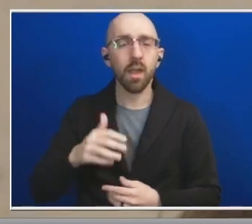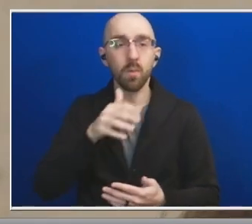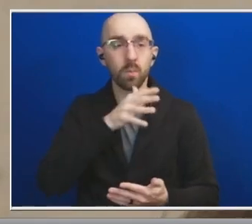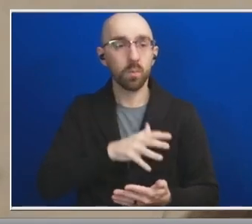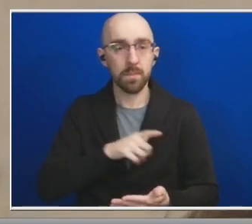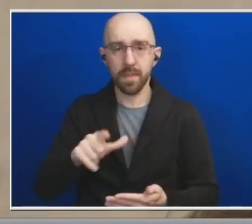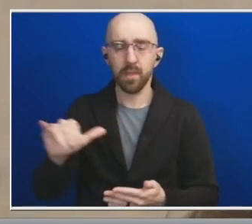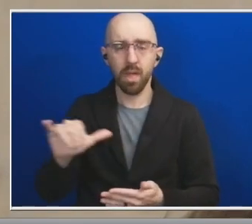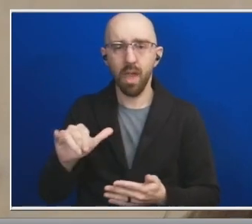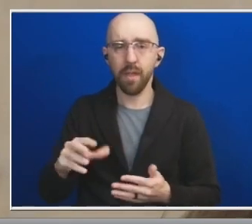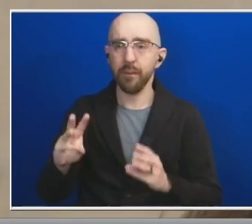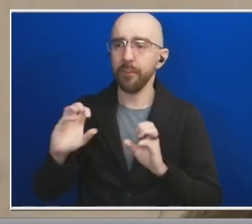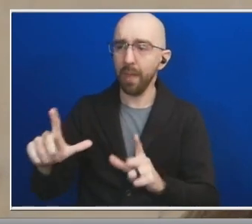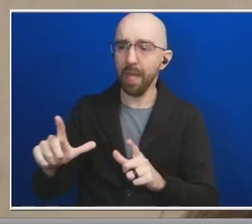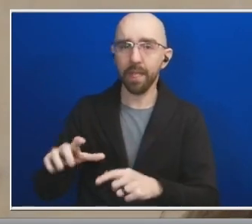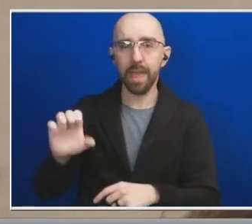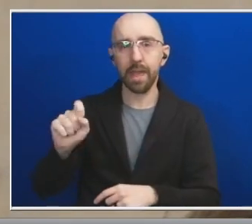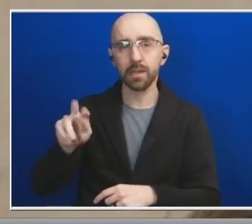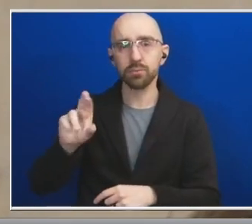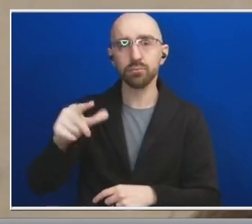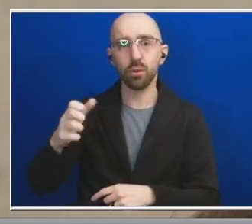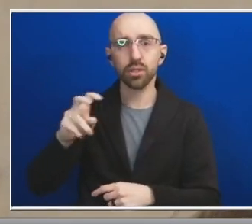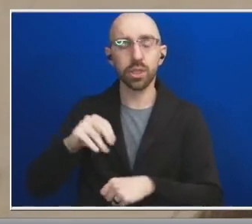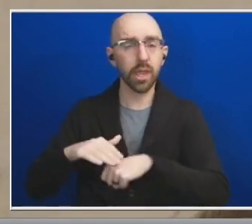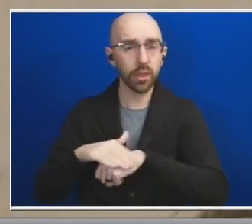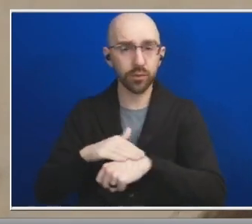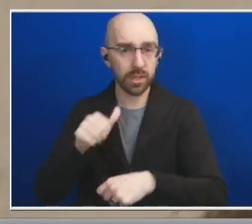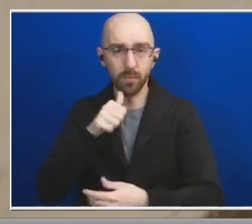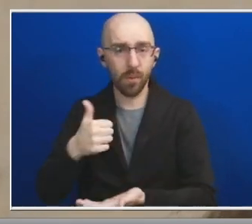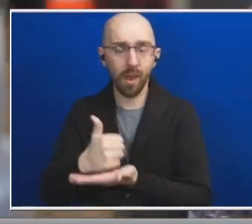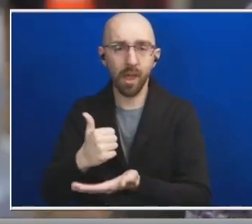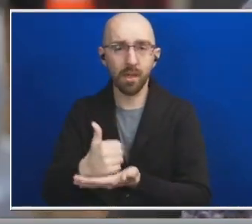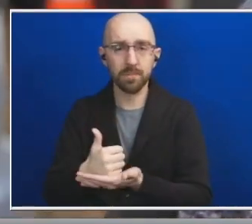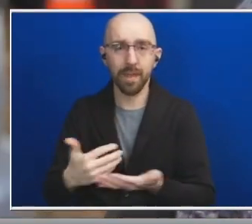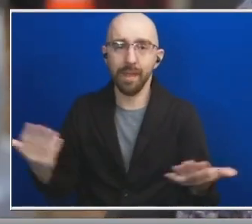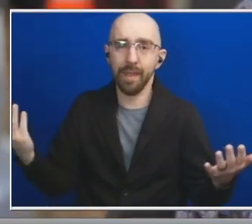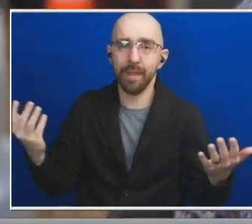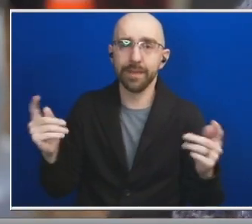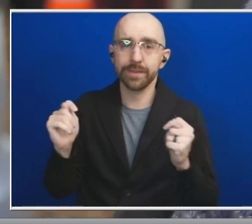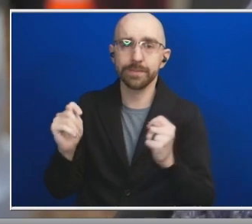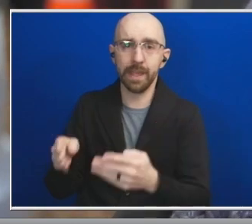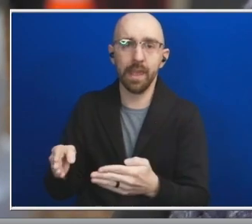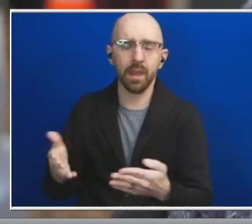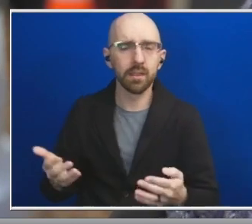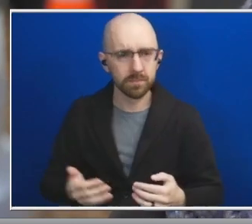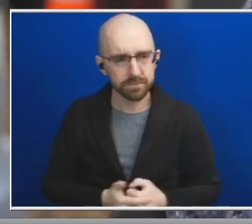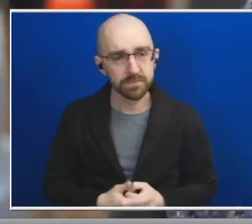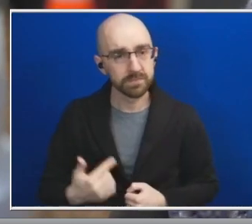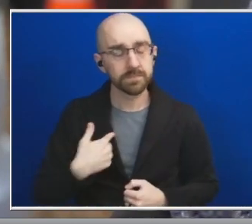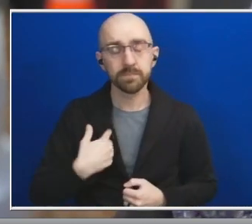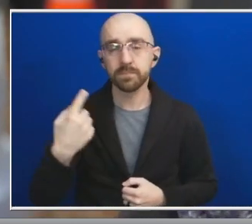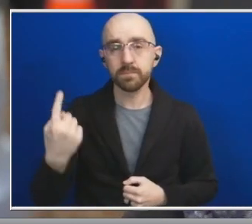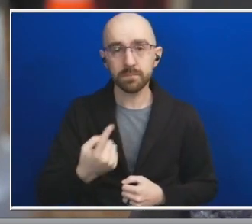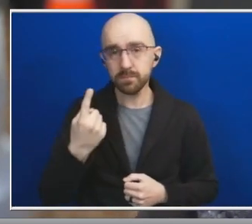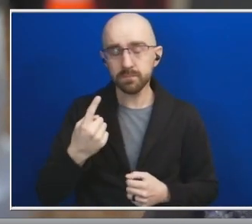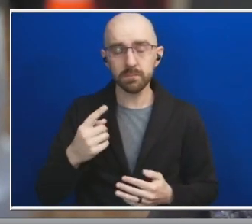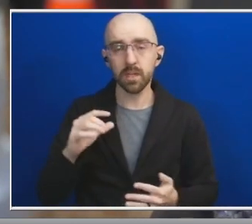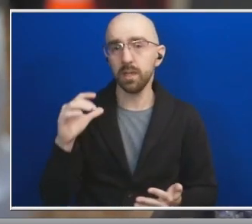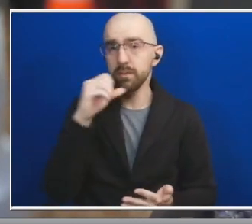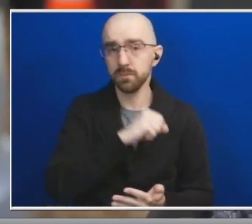if estrogen cream isn't going to help you, we just can't help you. I have always been under the assumption that I could